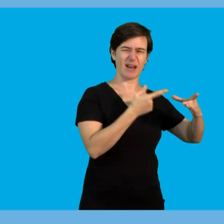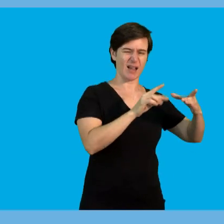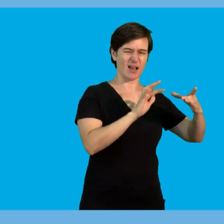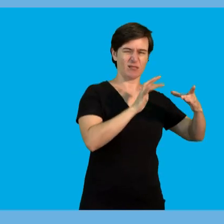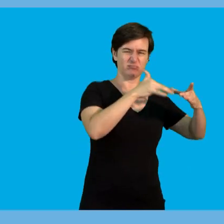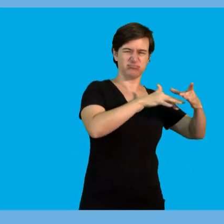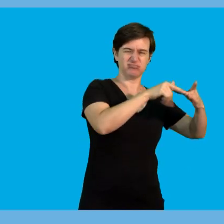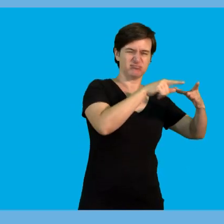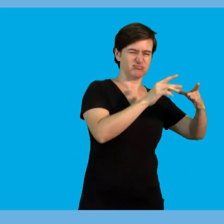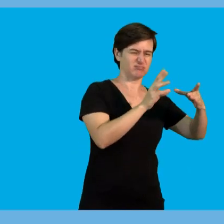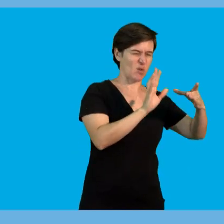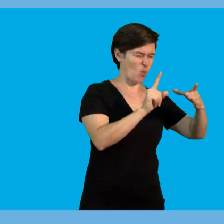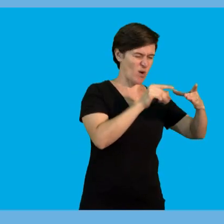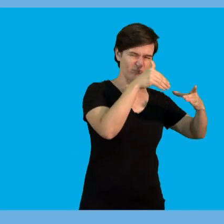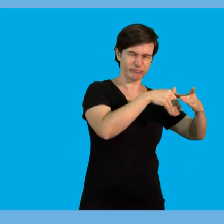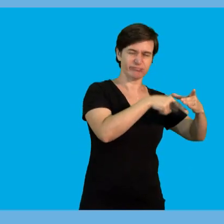there is a solution,